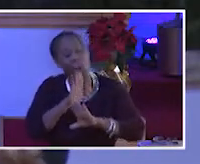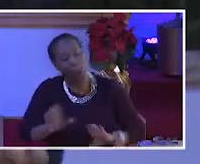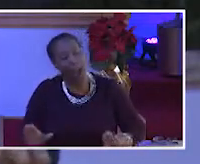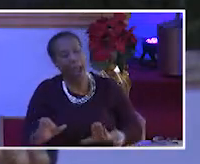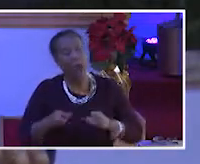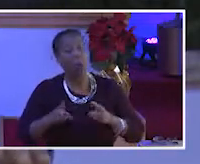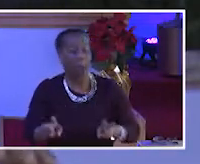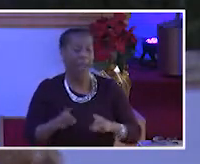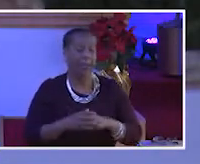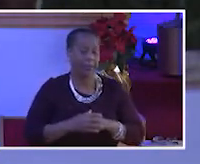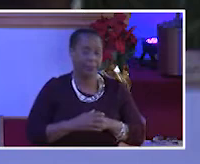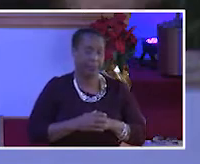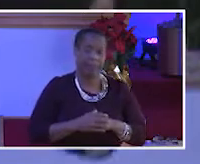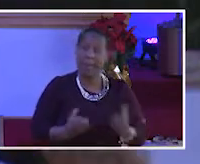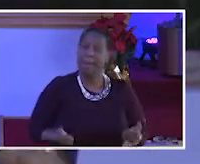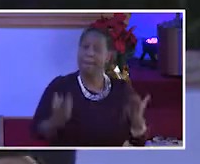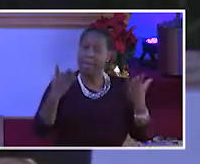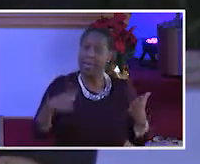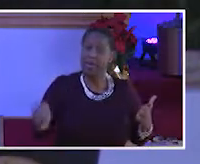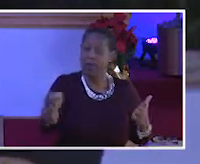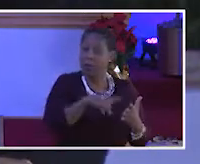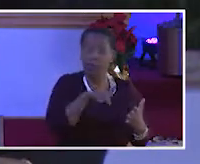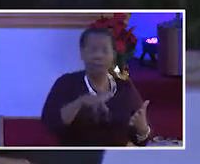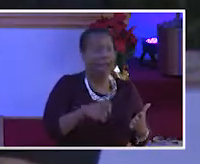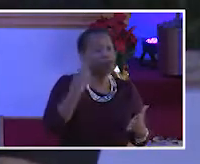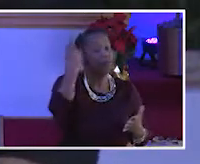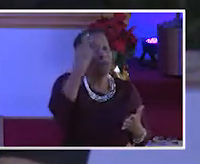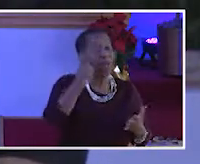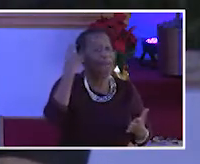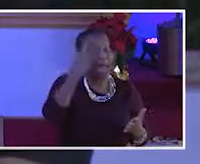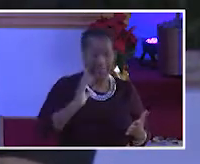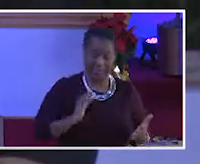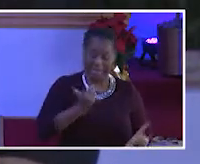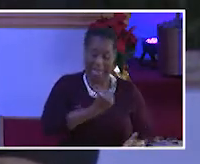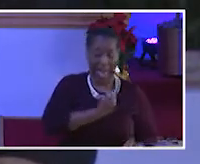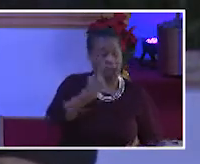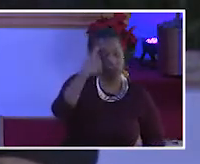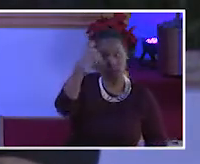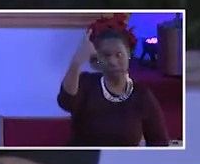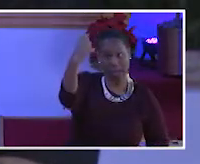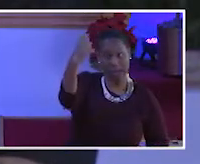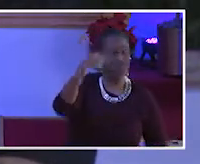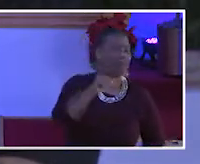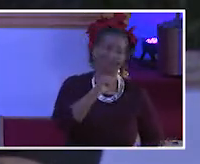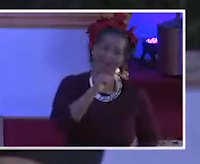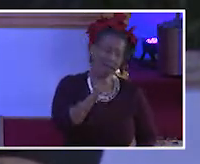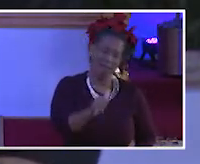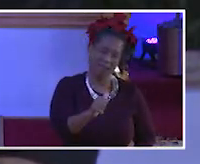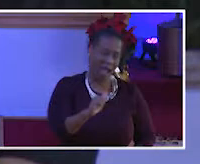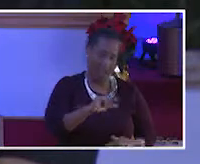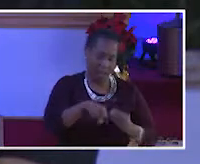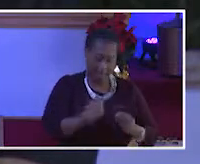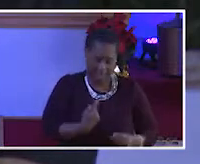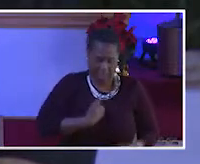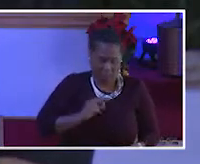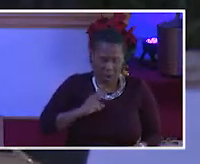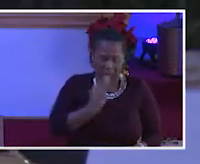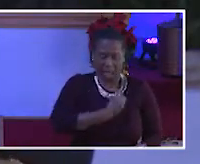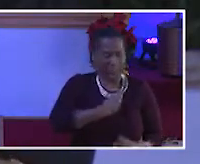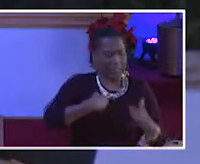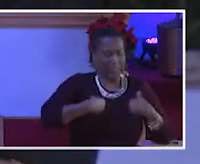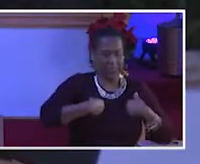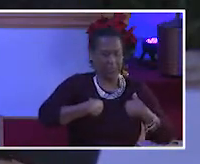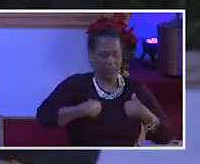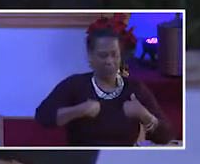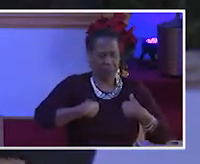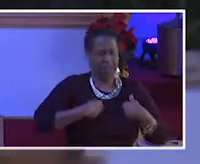manner. Many of us have to realize that our dreams are not just about us. That's right. But they